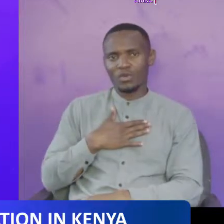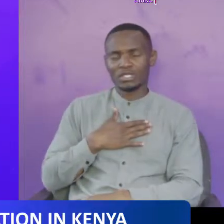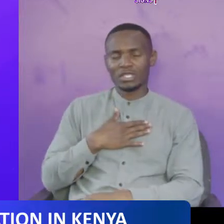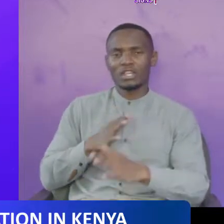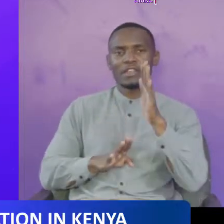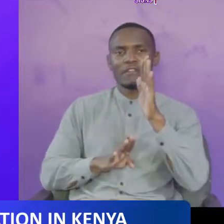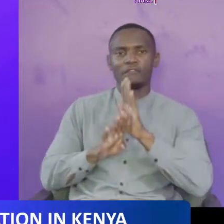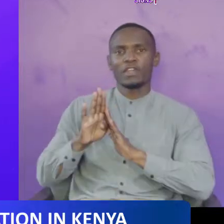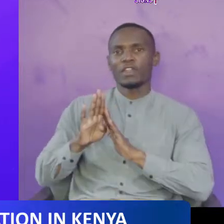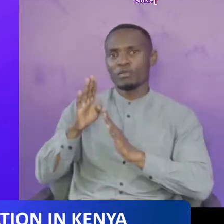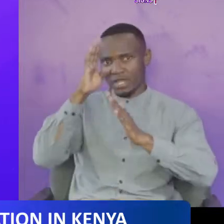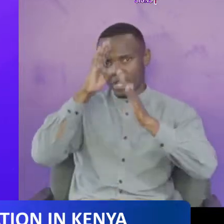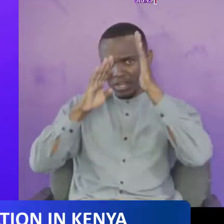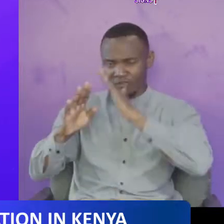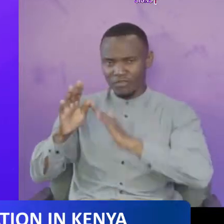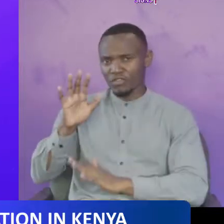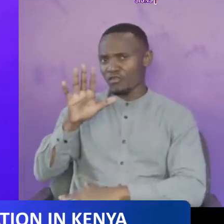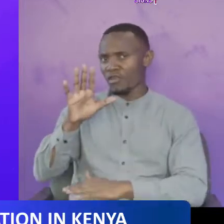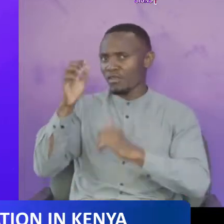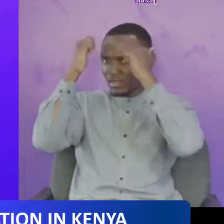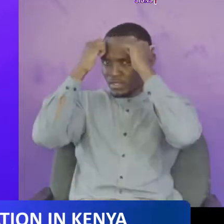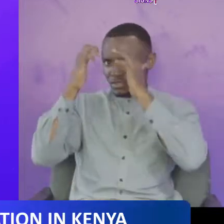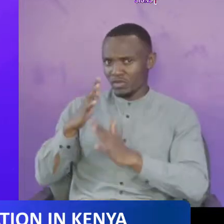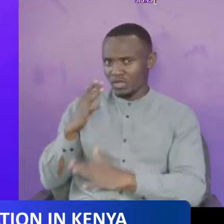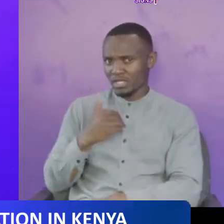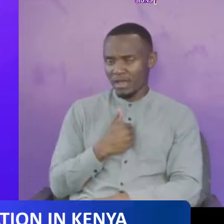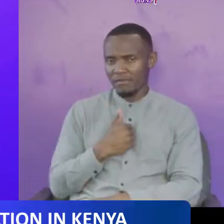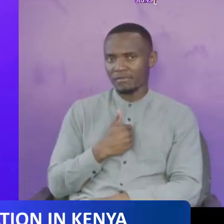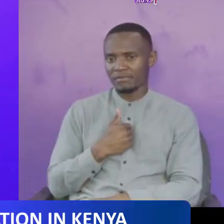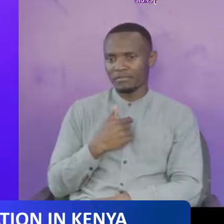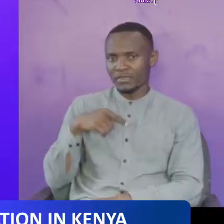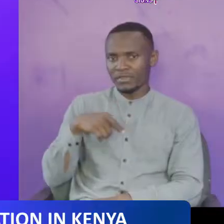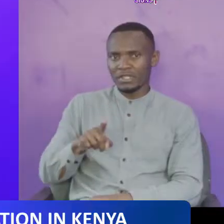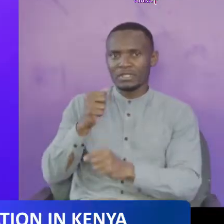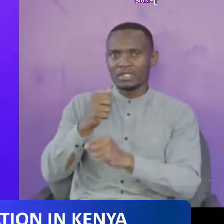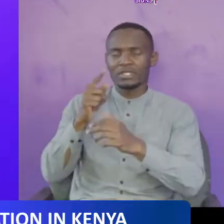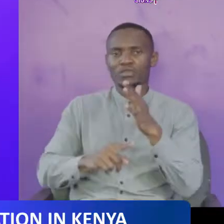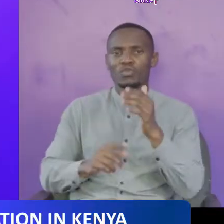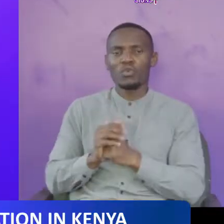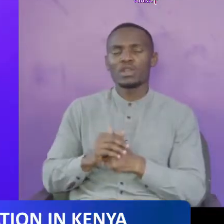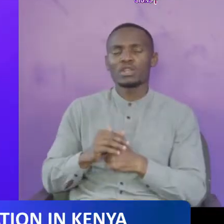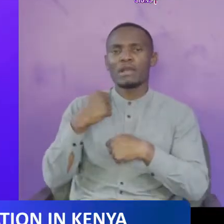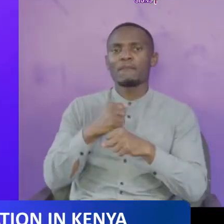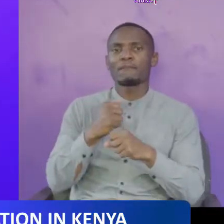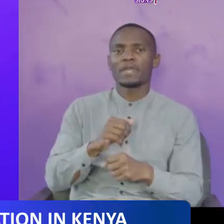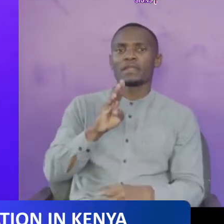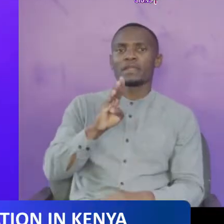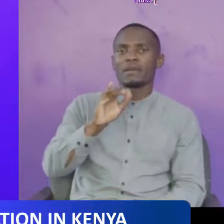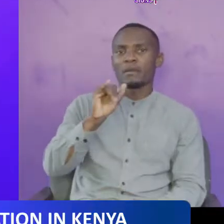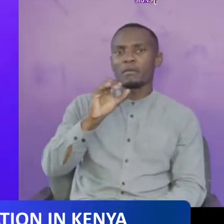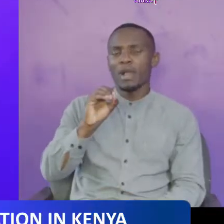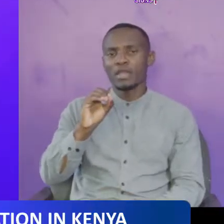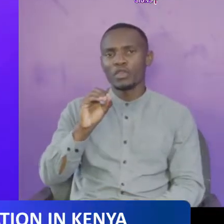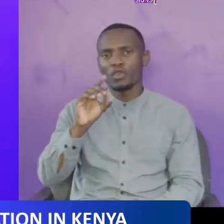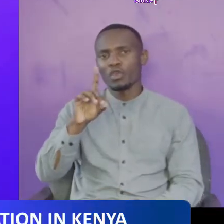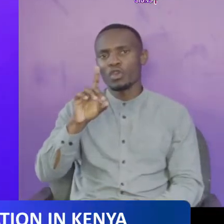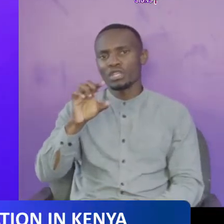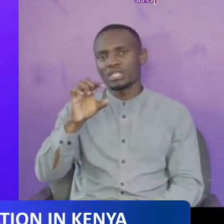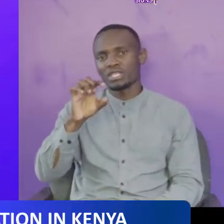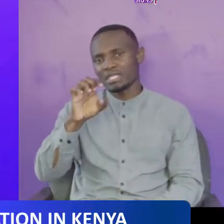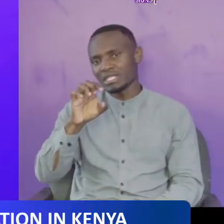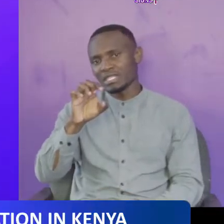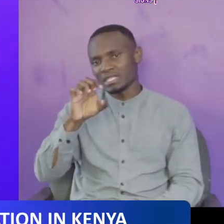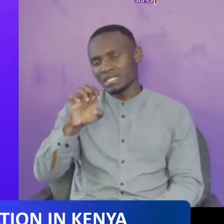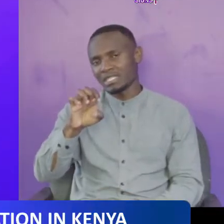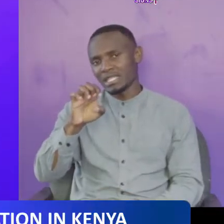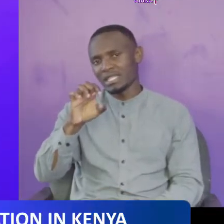students who came up with a biodegradable sanitary pads. They were communication